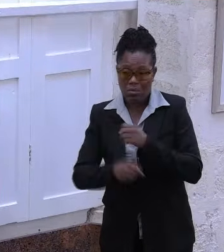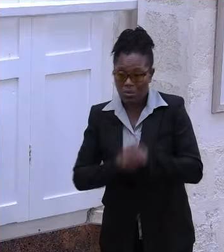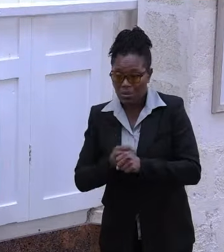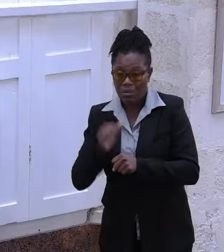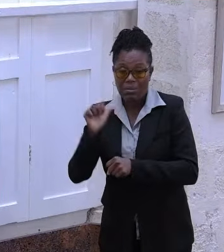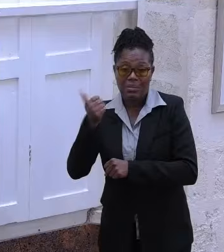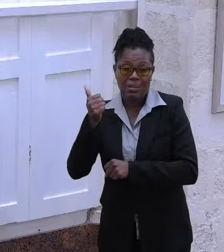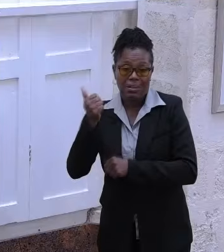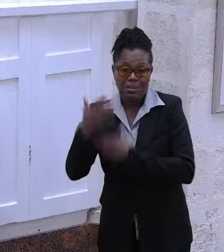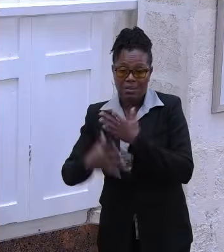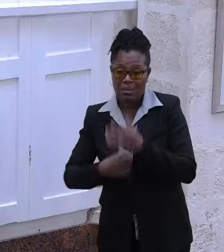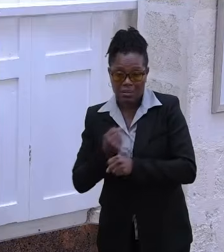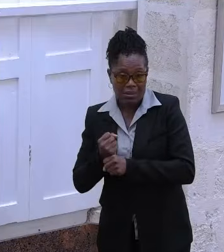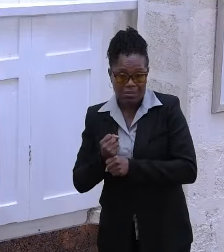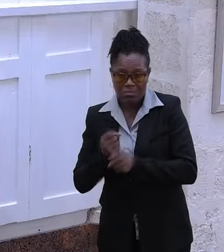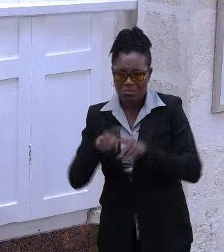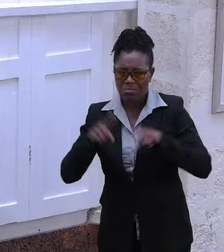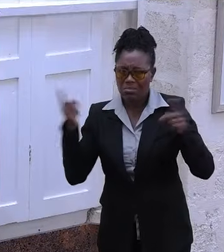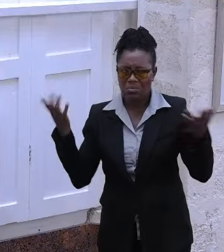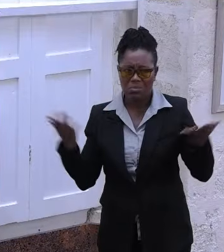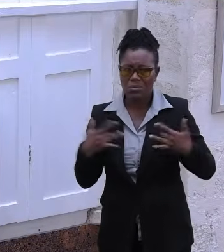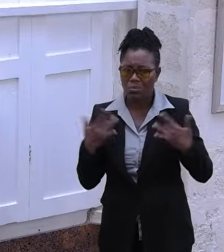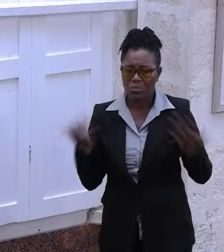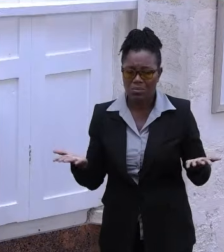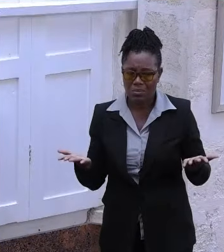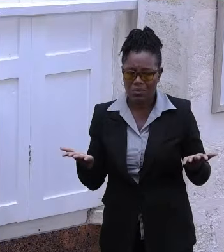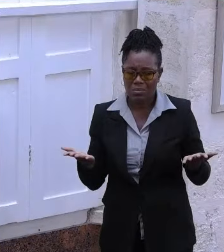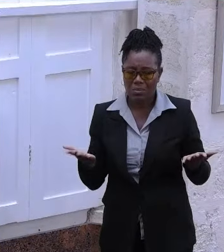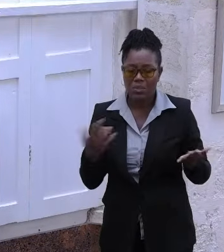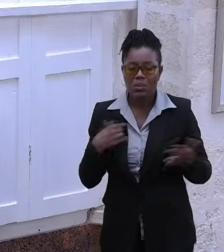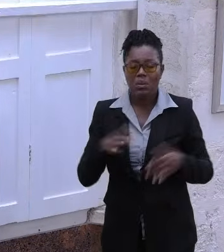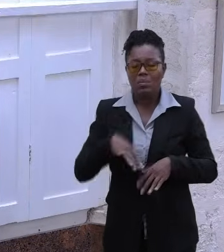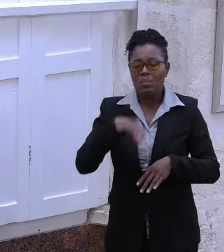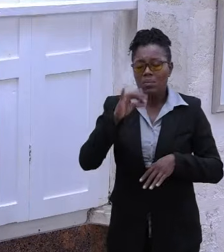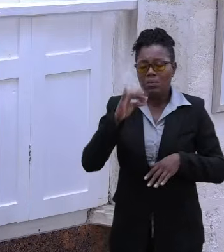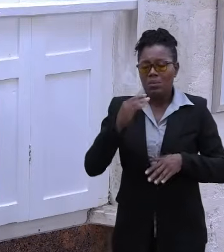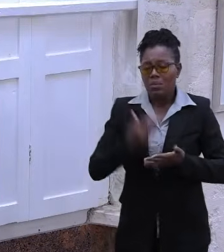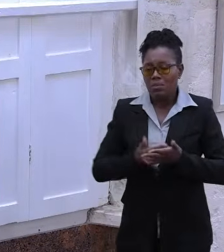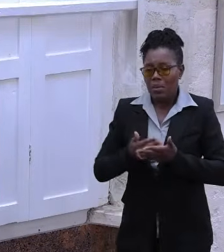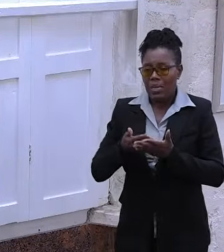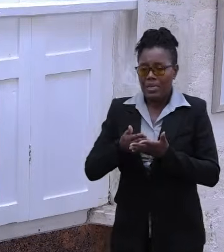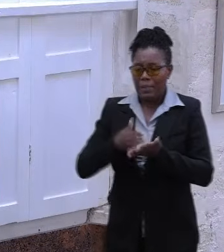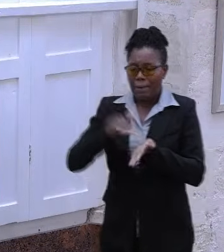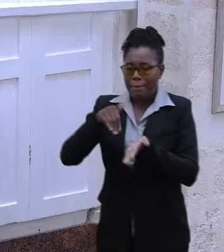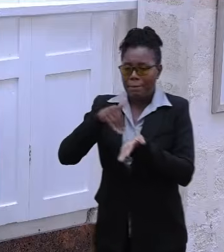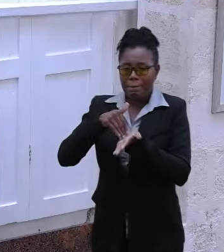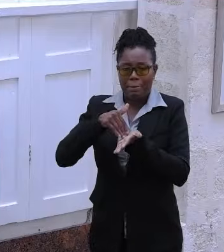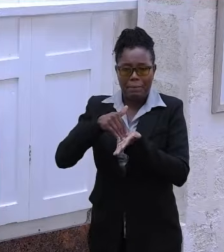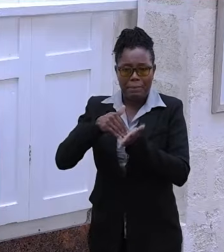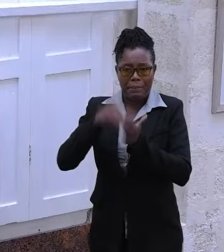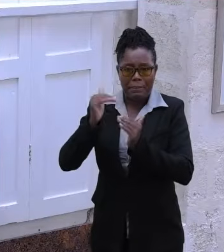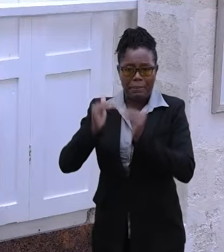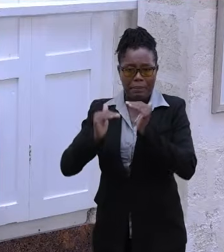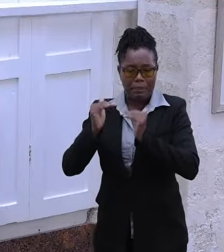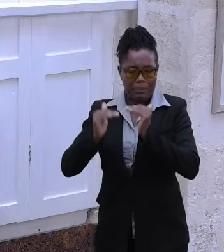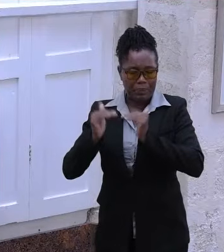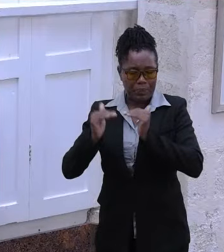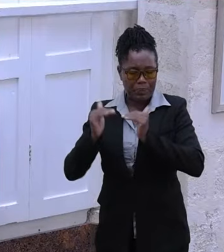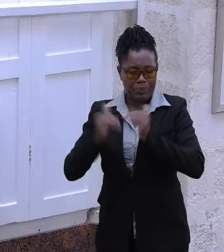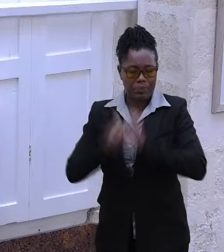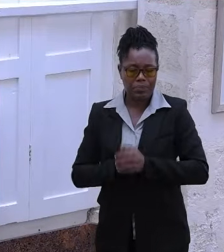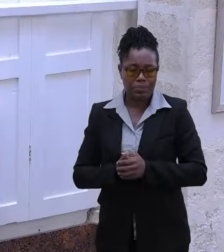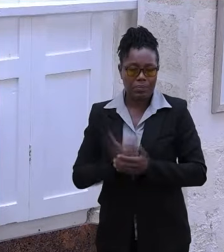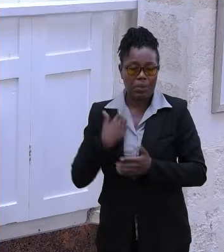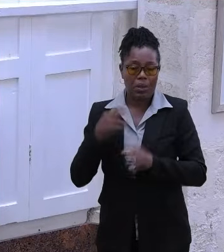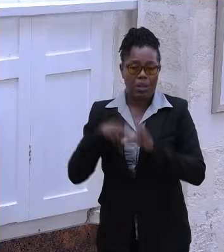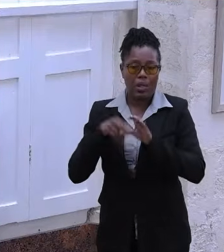or even 1 day? So we have to find that medium, and I think the chairman,